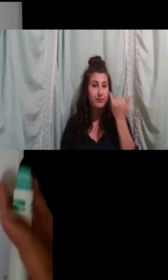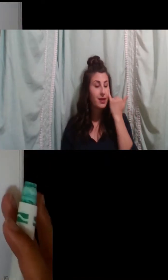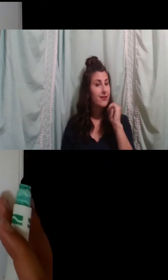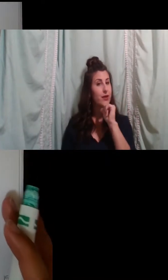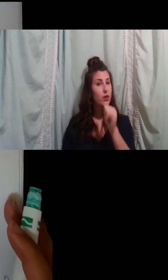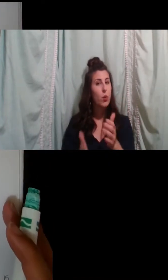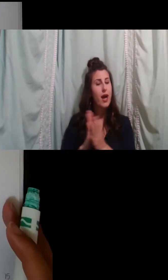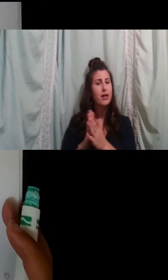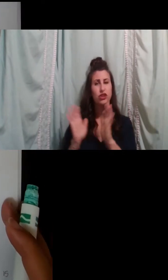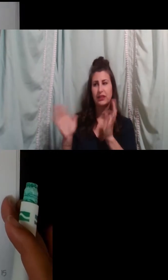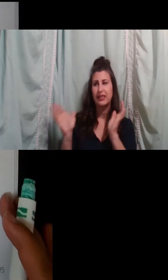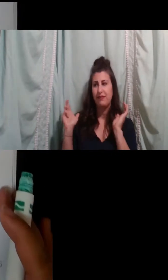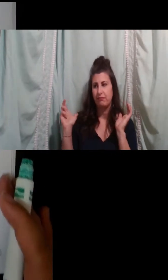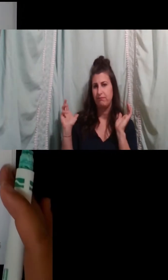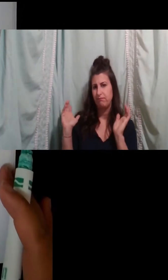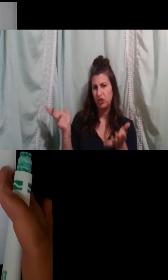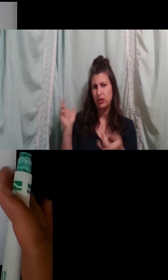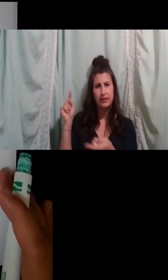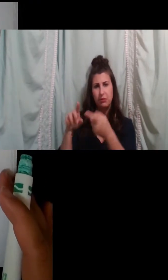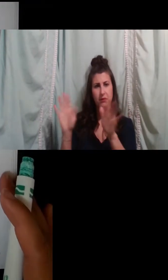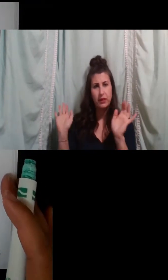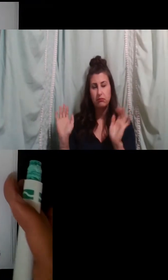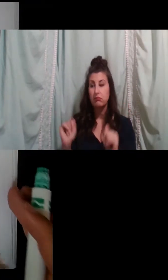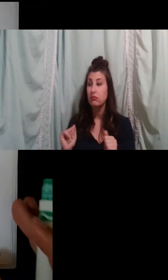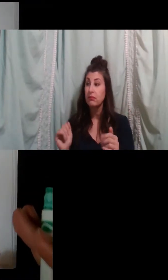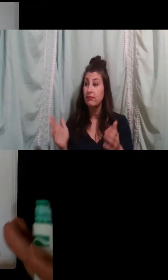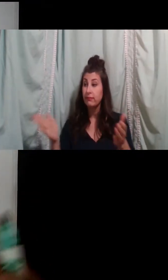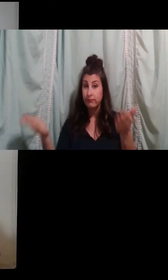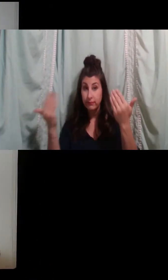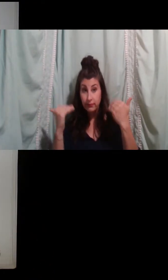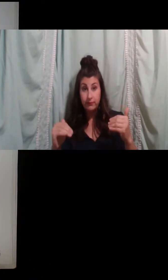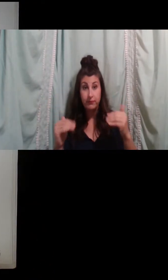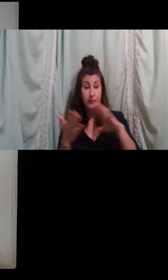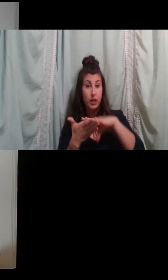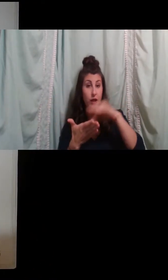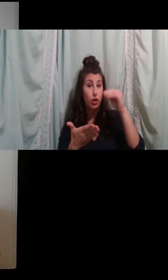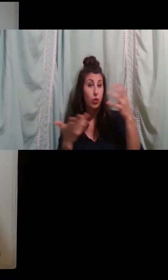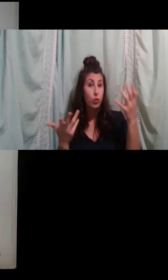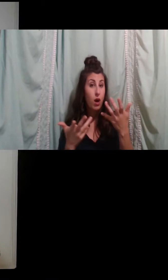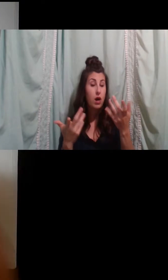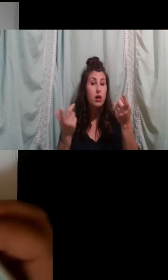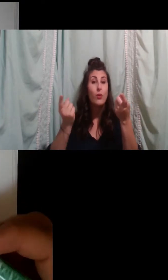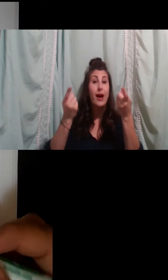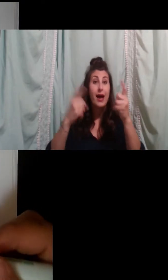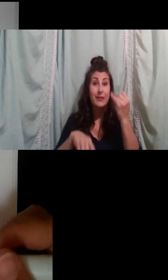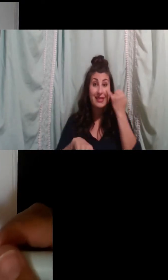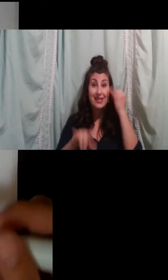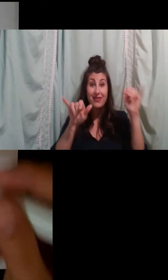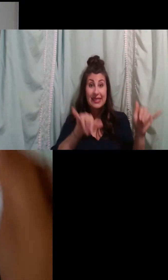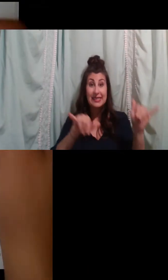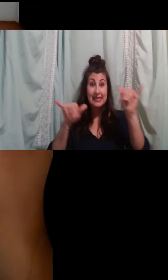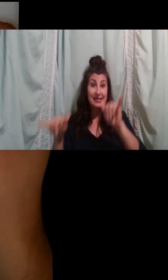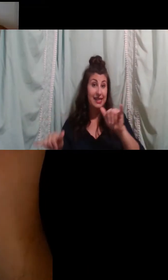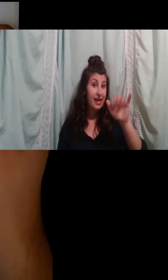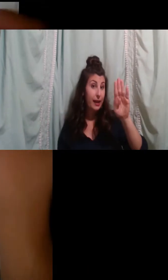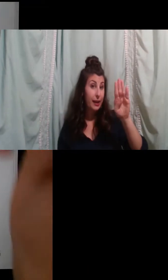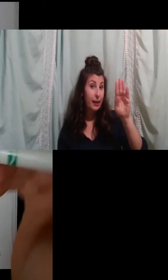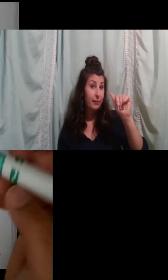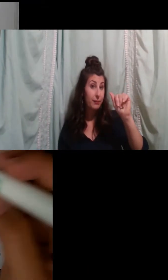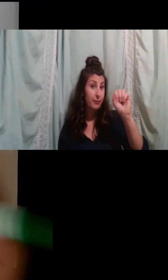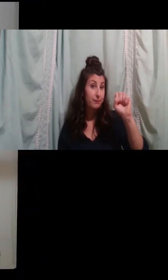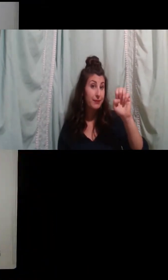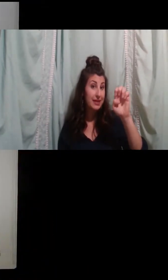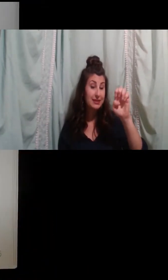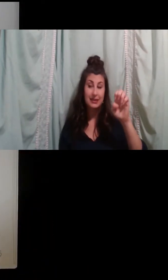evaluate, then just keep it simplified. All right. The next thing we are going to learn is what happens when they're the